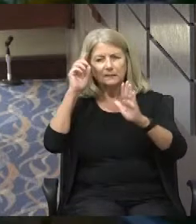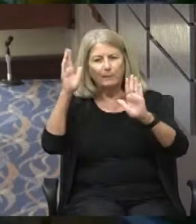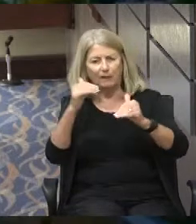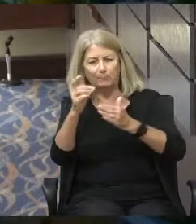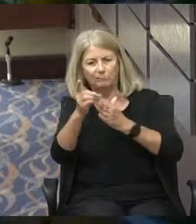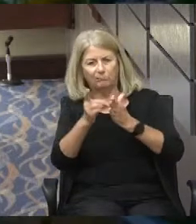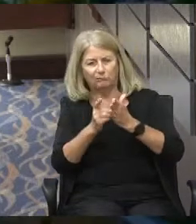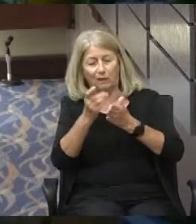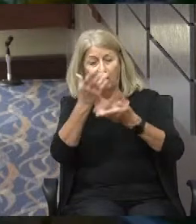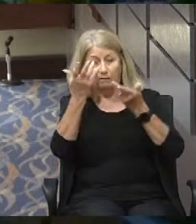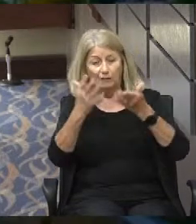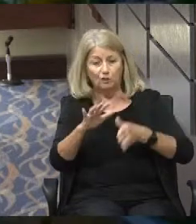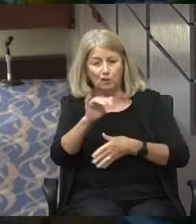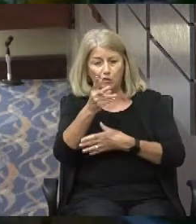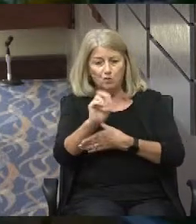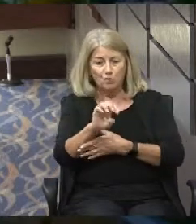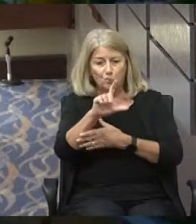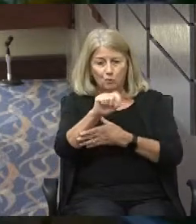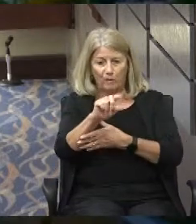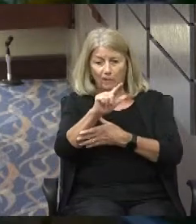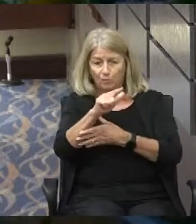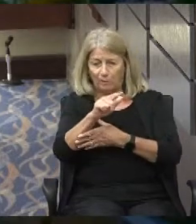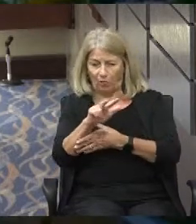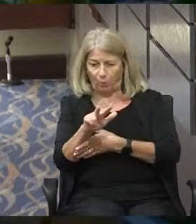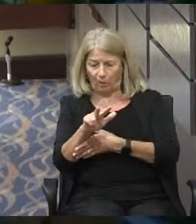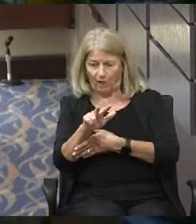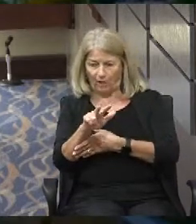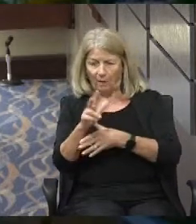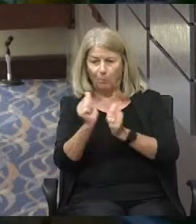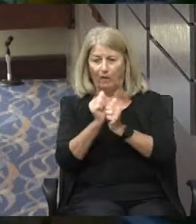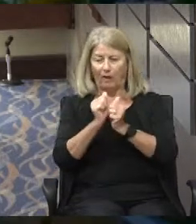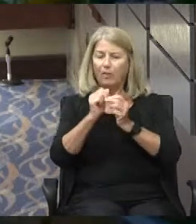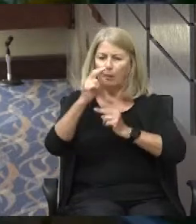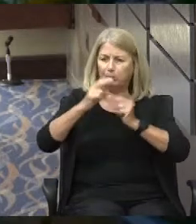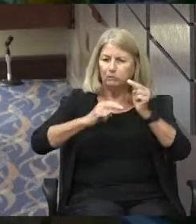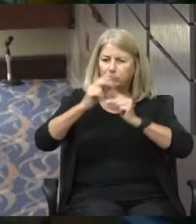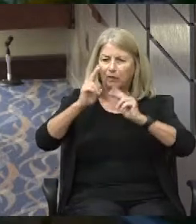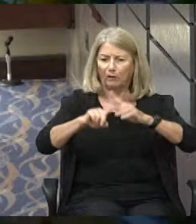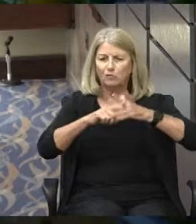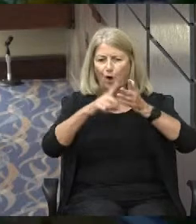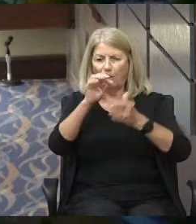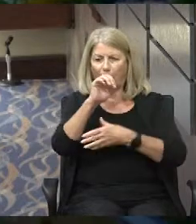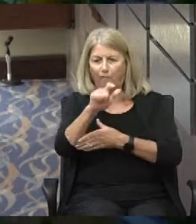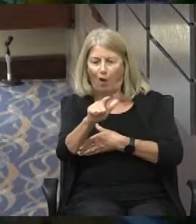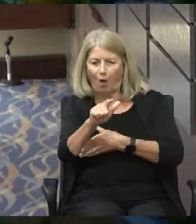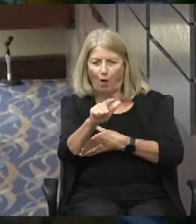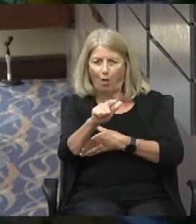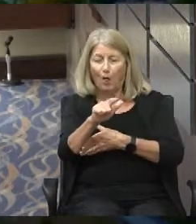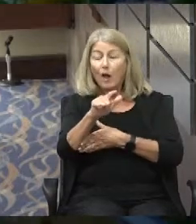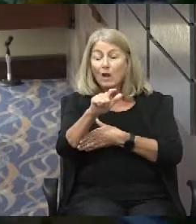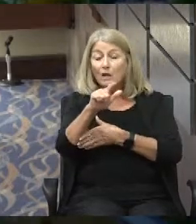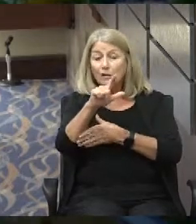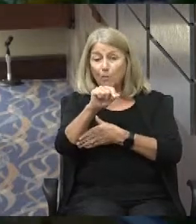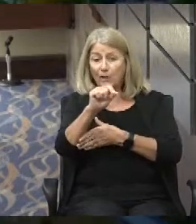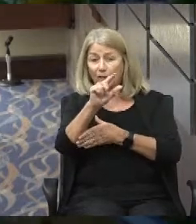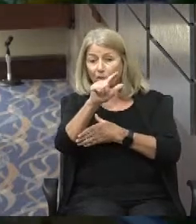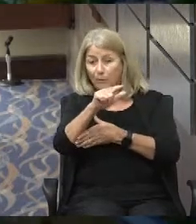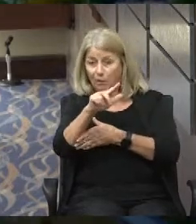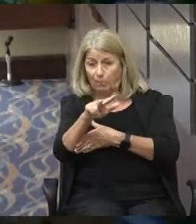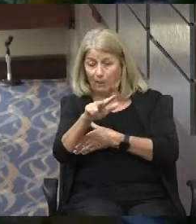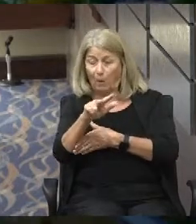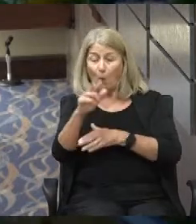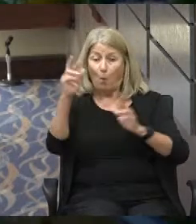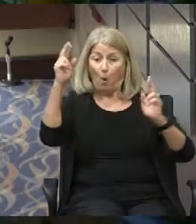about June of 2023, with construction starting in the fall of 2023 and hopefully a new station out in